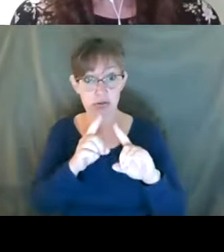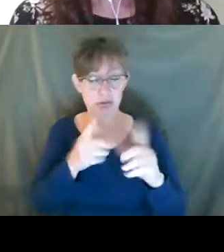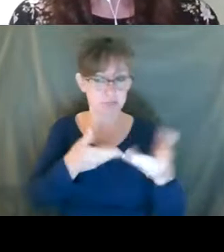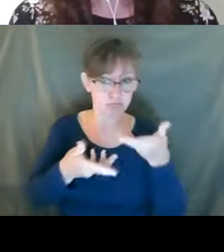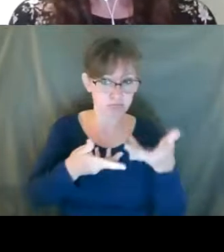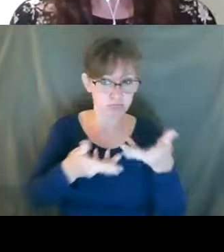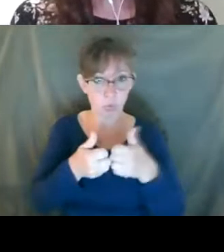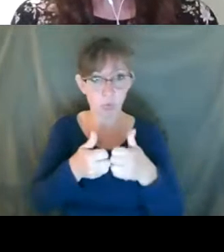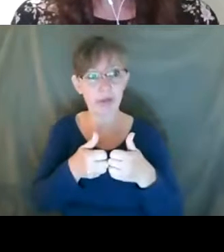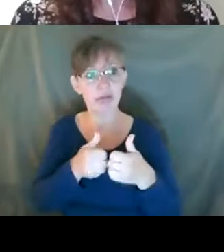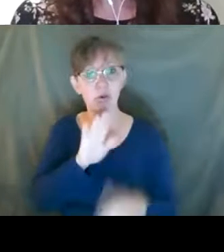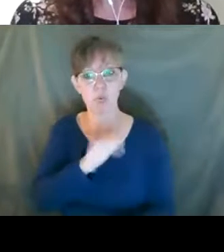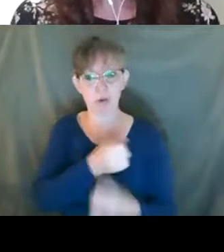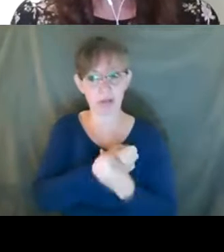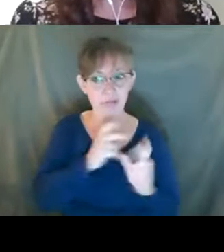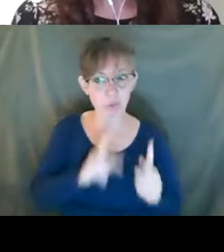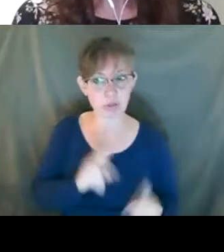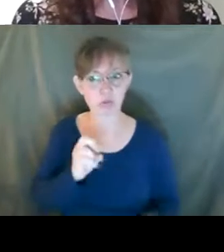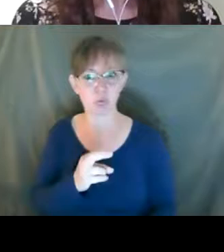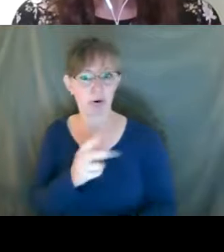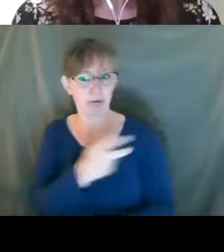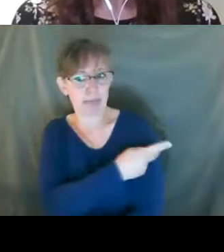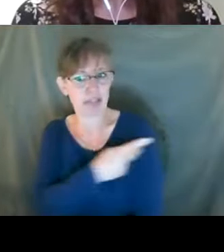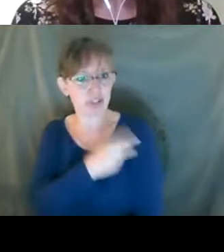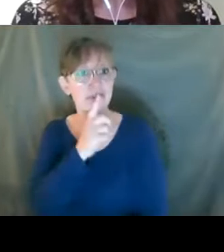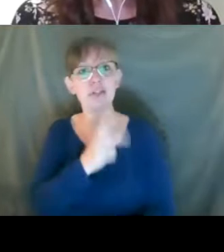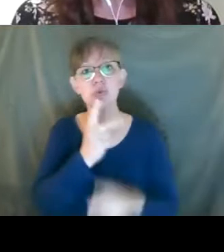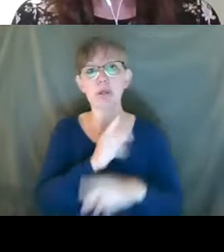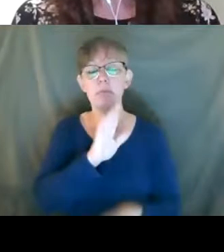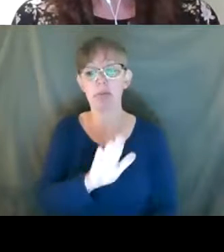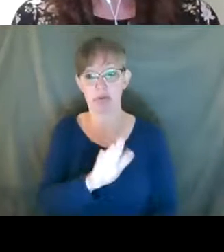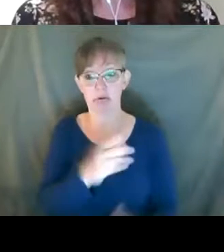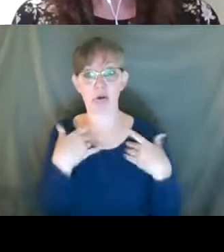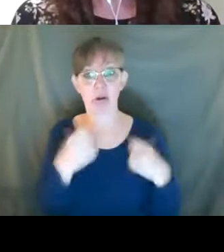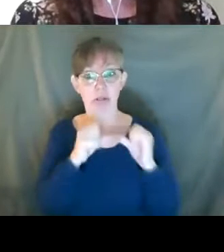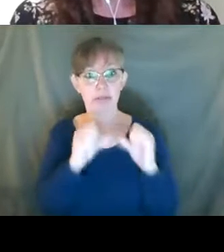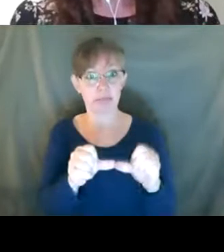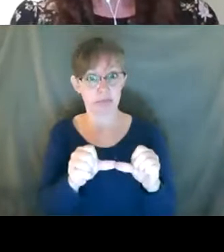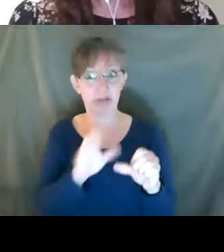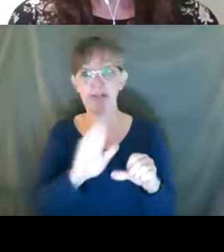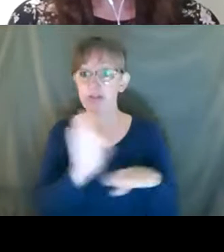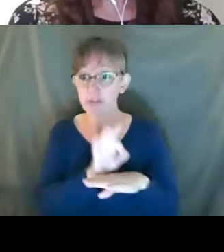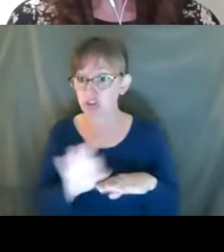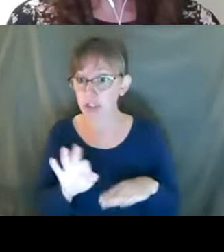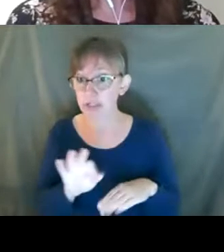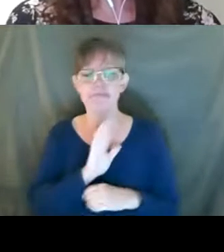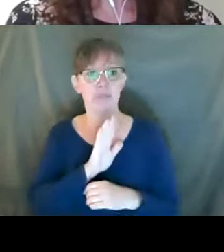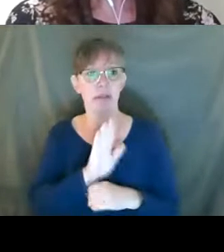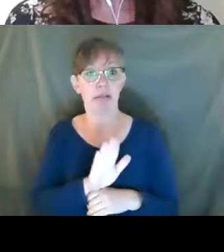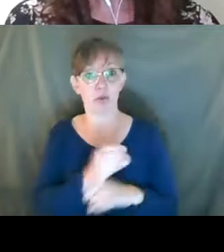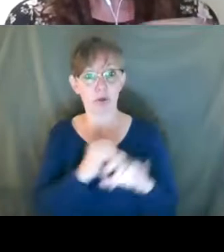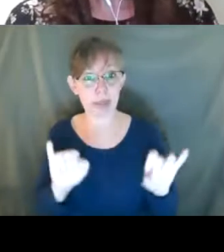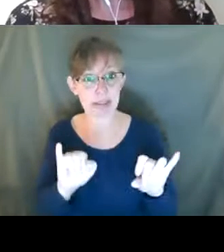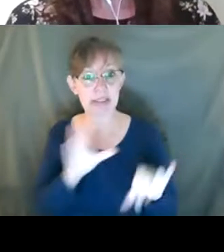is to improve their health, maintain their functioning and independence, and improve their quality of